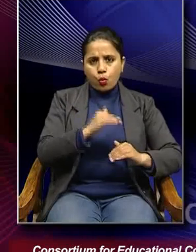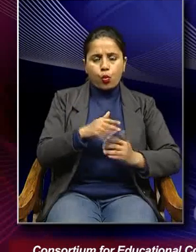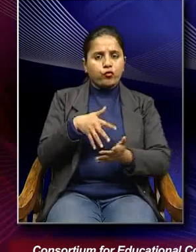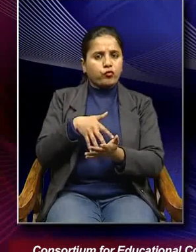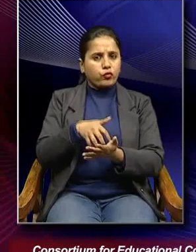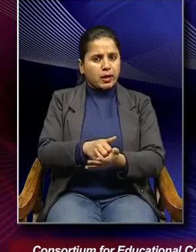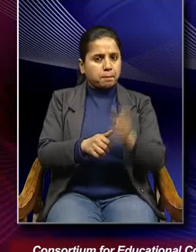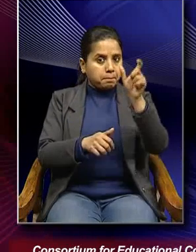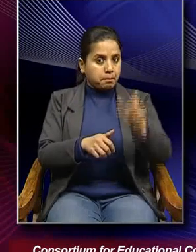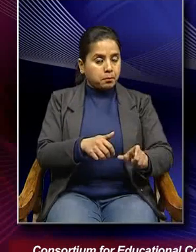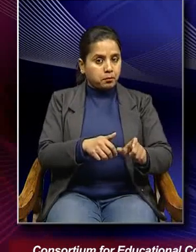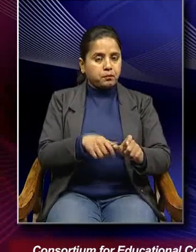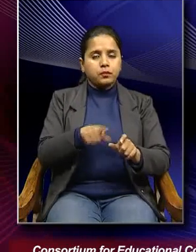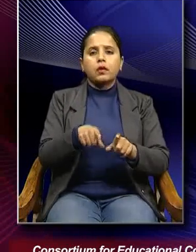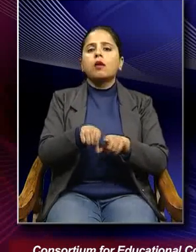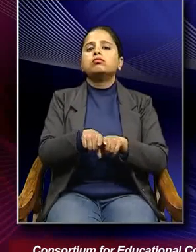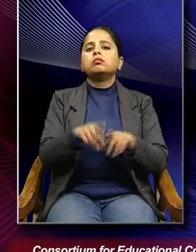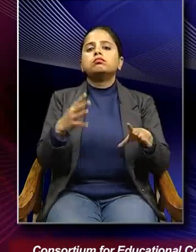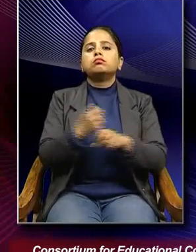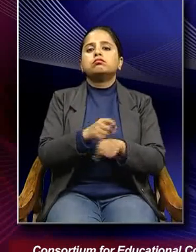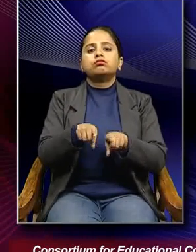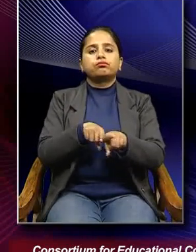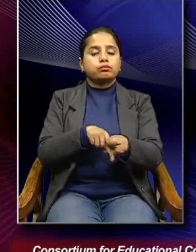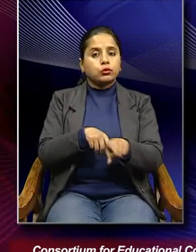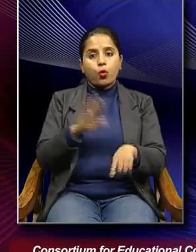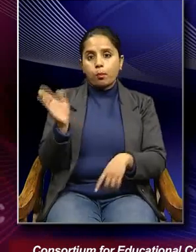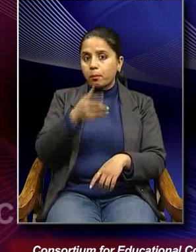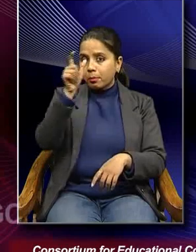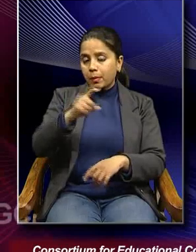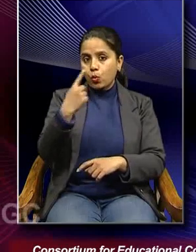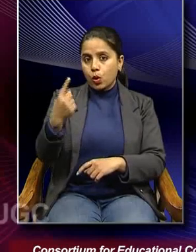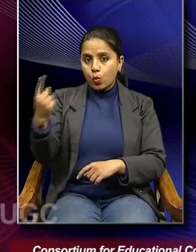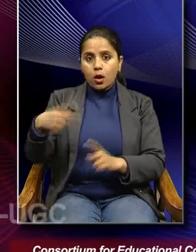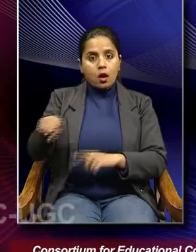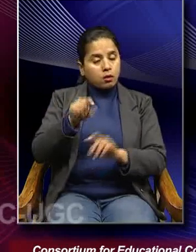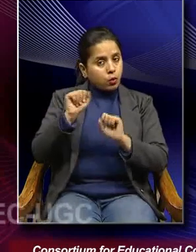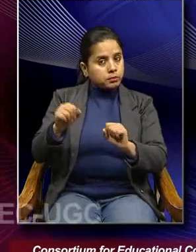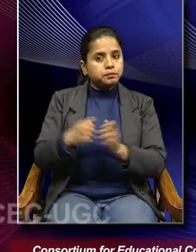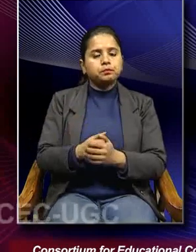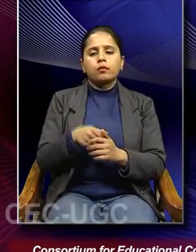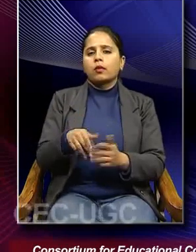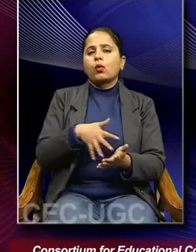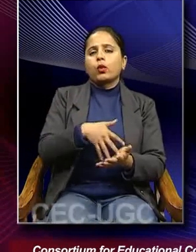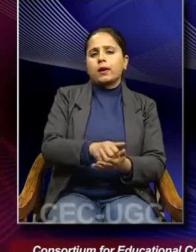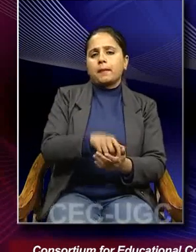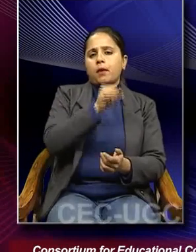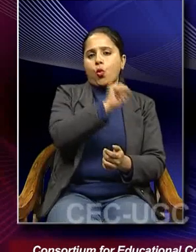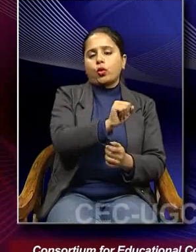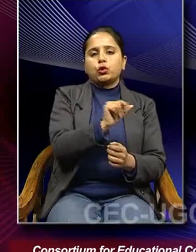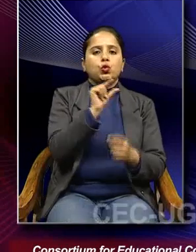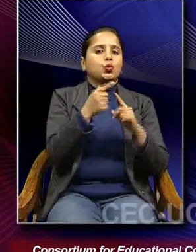weakest person, the gap between every individual's utility and the weakest person